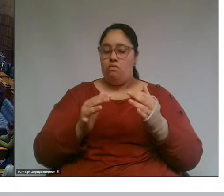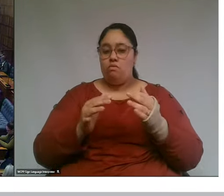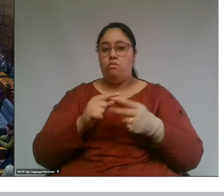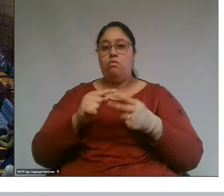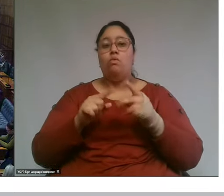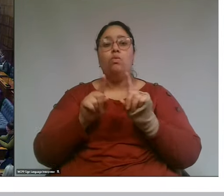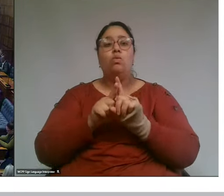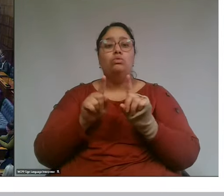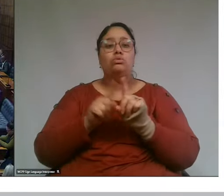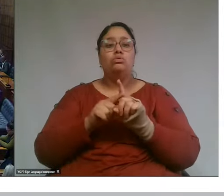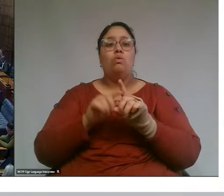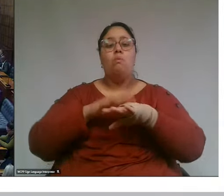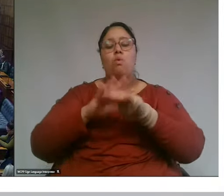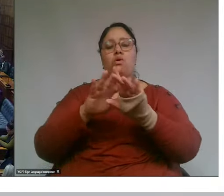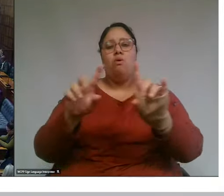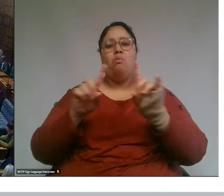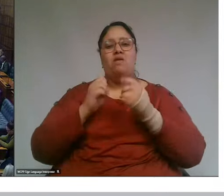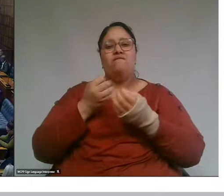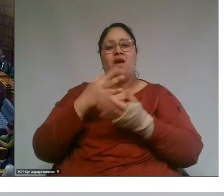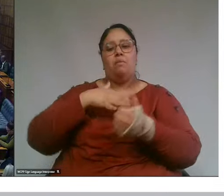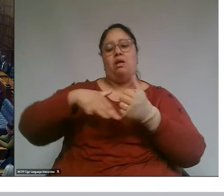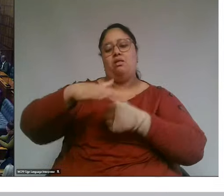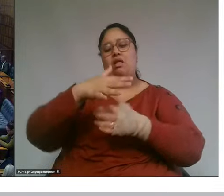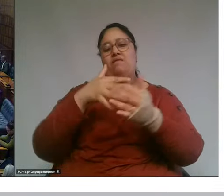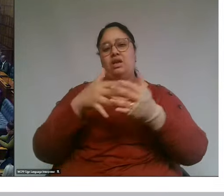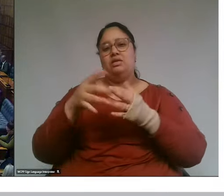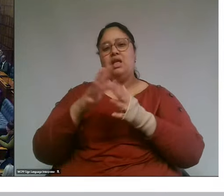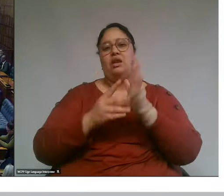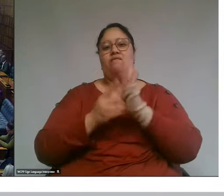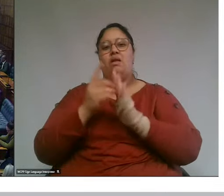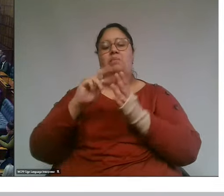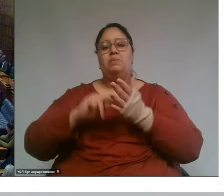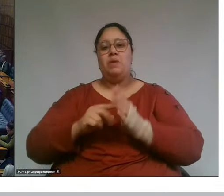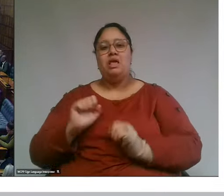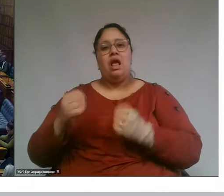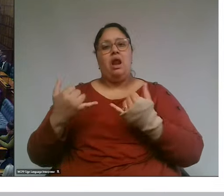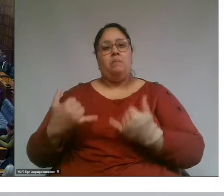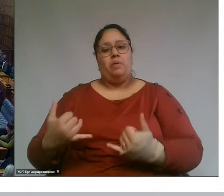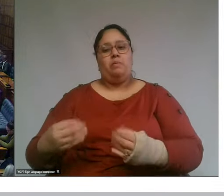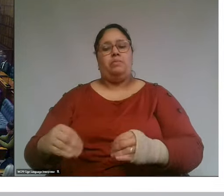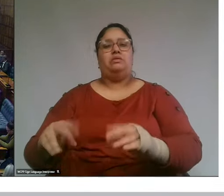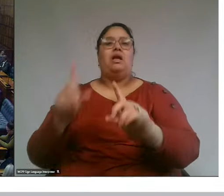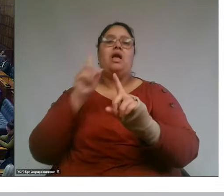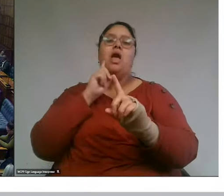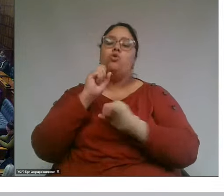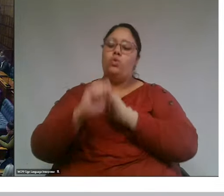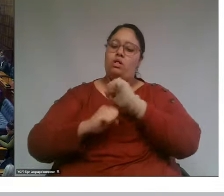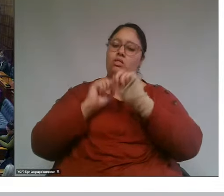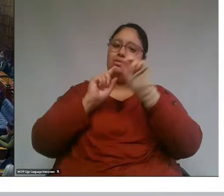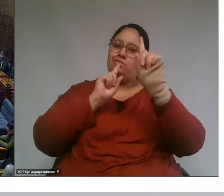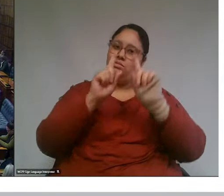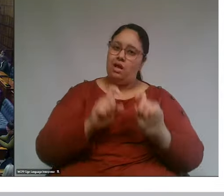furthermore Department of Environmental Affairs and development planning they also undertake an annual survey to understand the